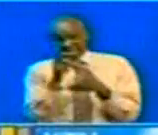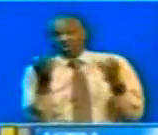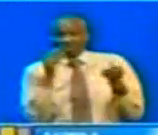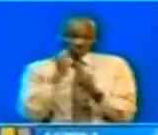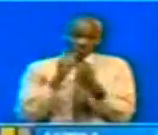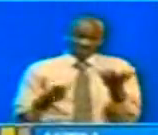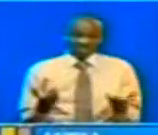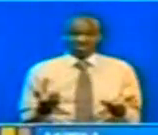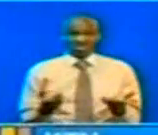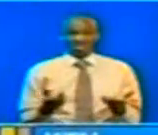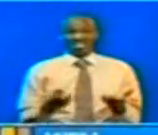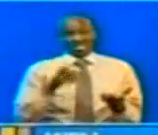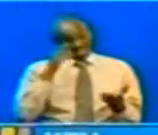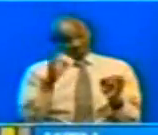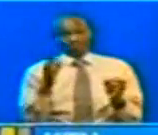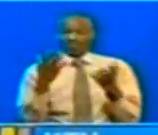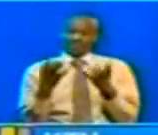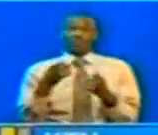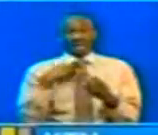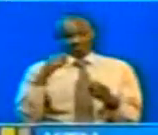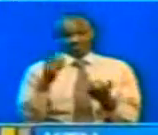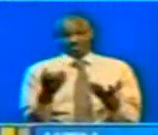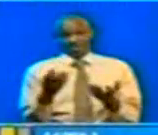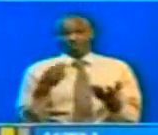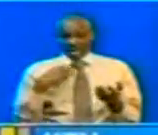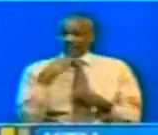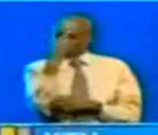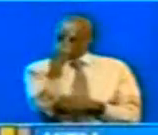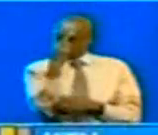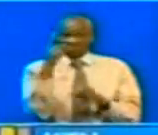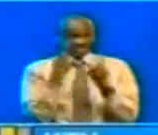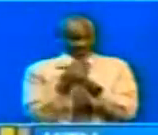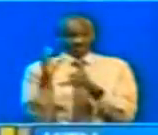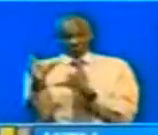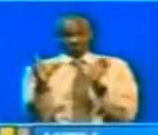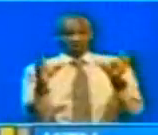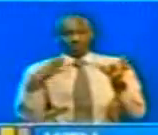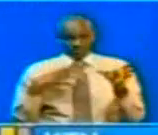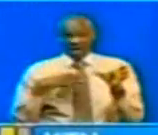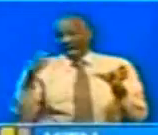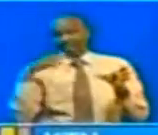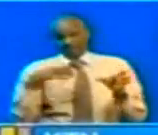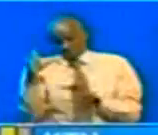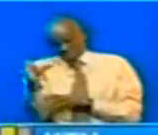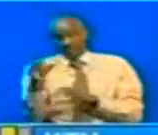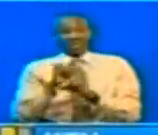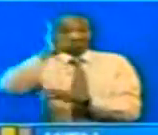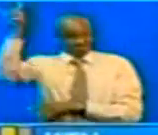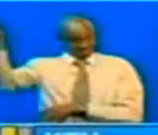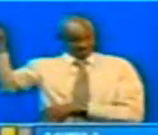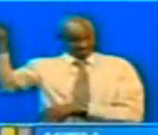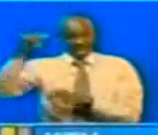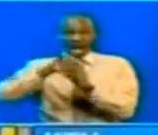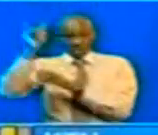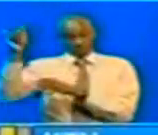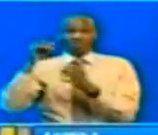Able or will not show up? Because there's two different categories of people. There are those people who are out of the country, for example, on long-term